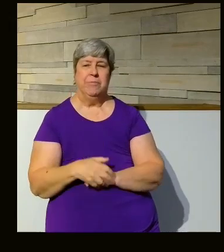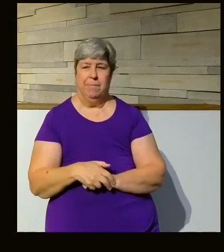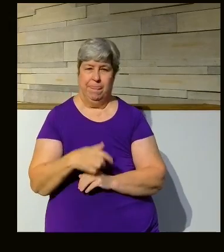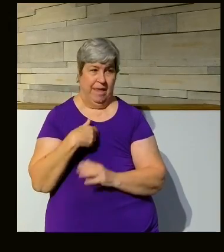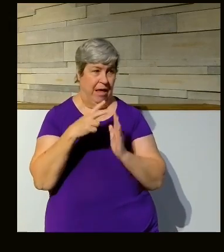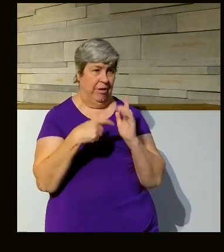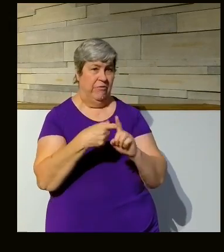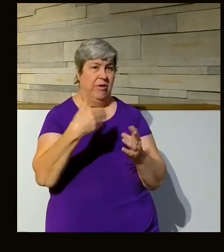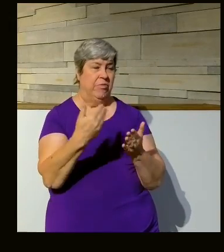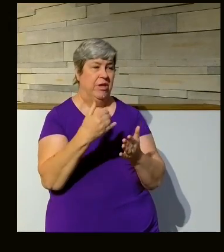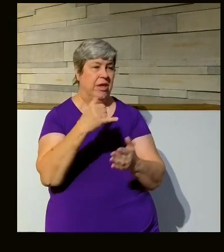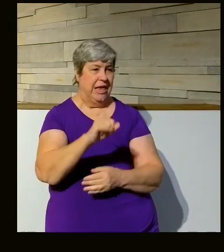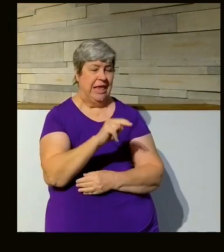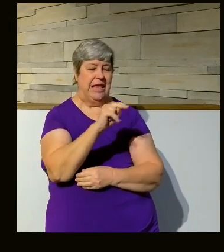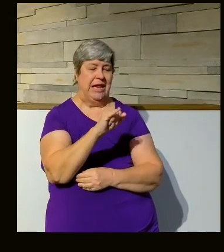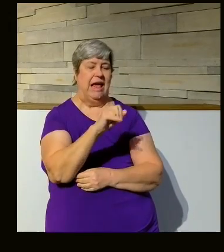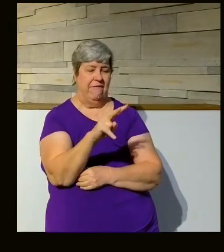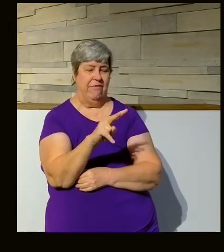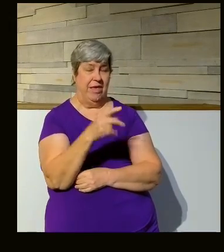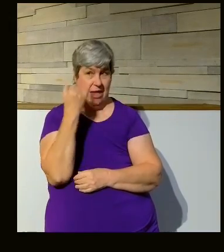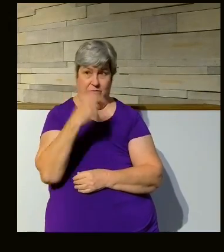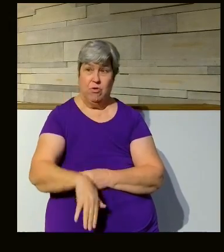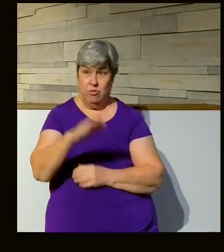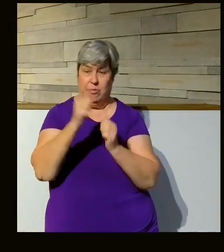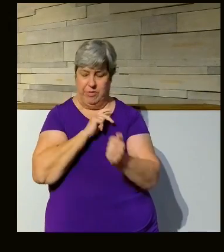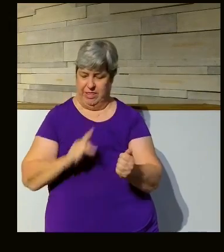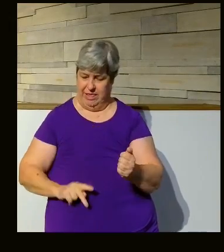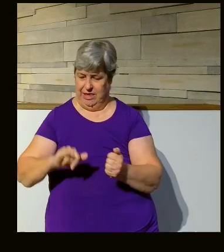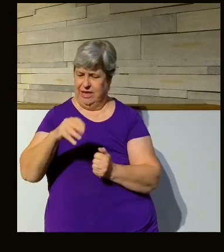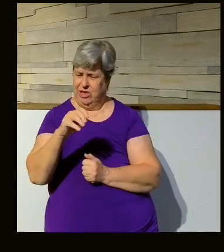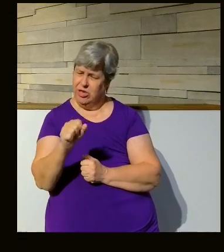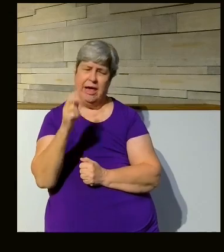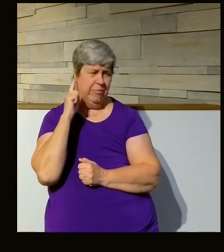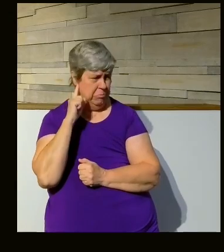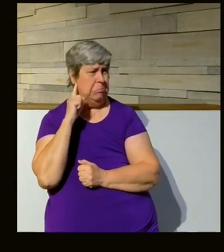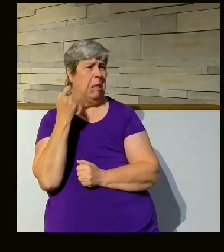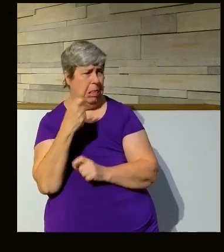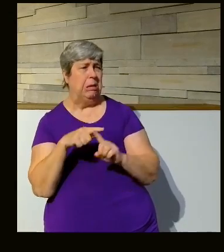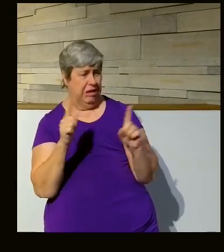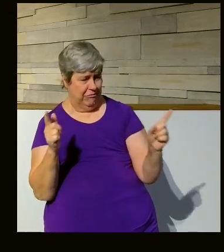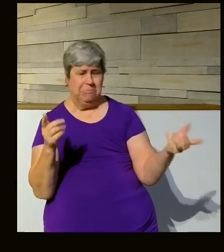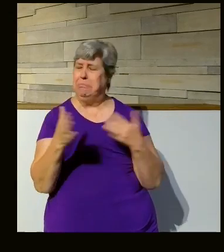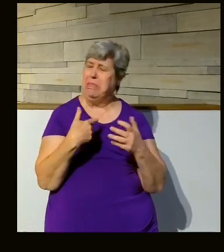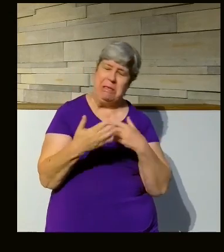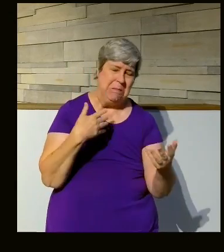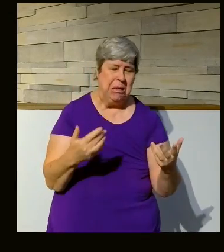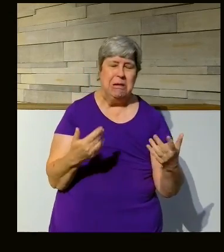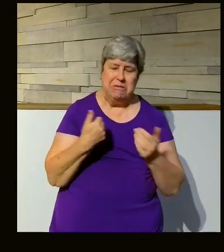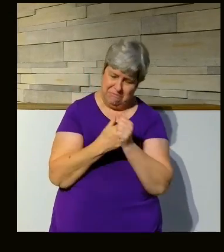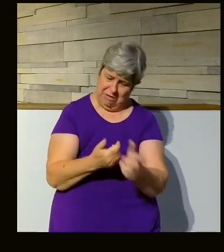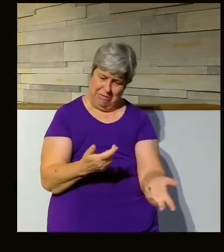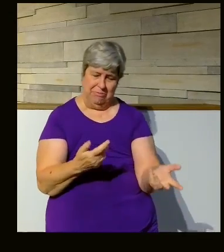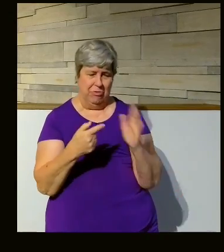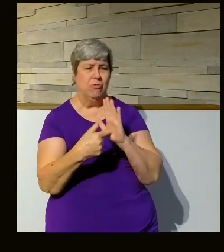23. I'm reading from the New International Version. If you grew up with the King James, it's going to sound a little different, all right? But follow along with me. It just